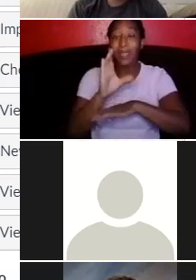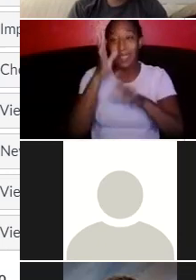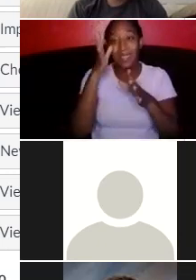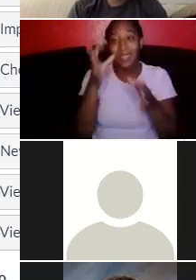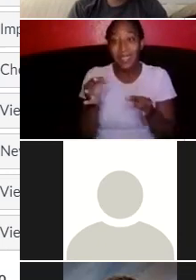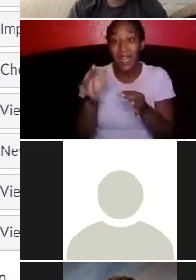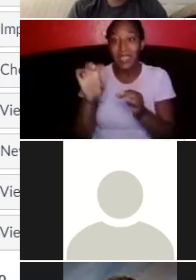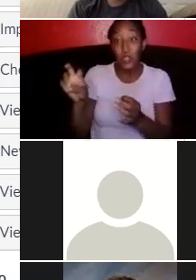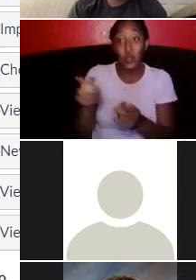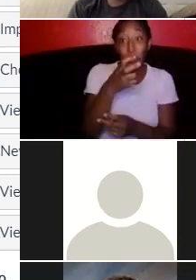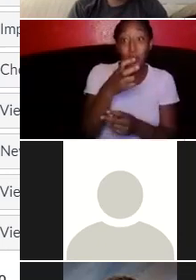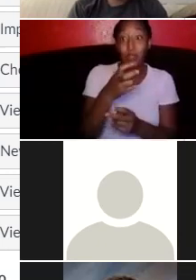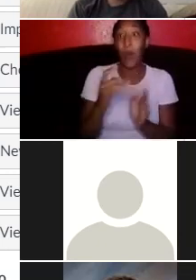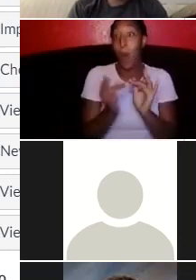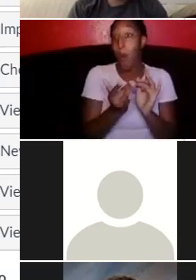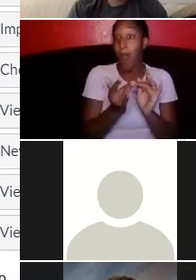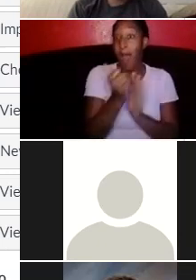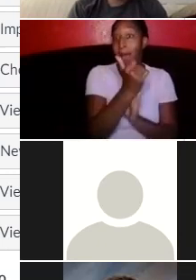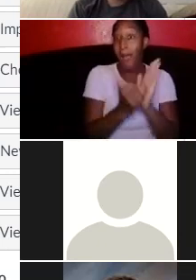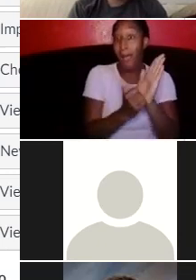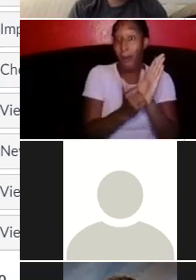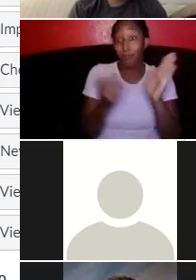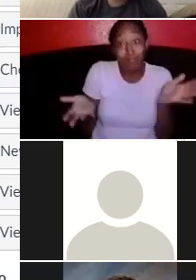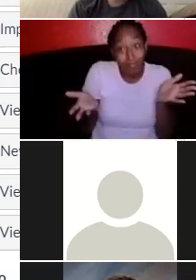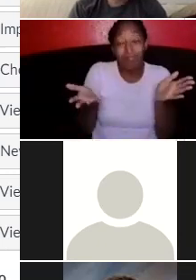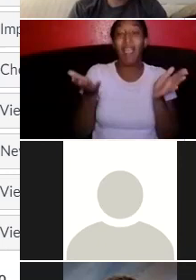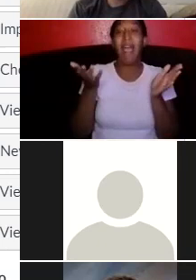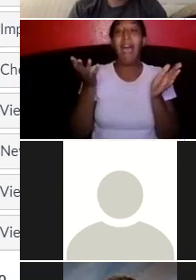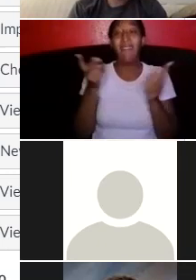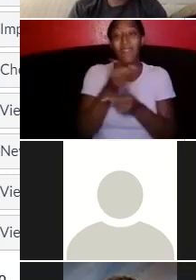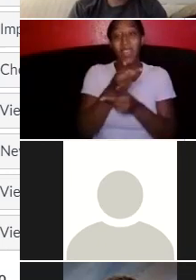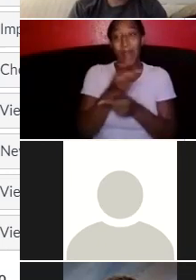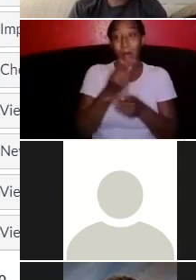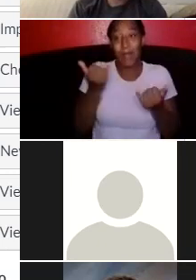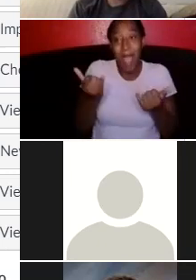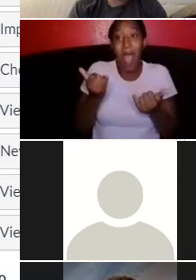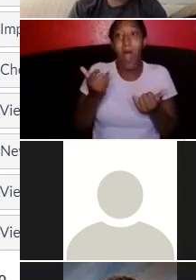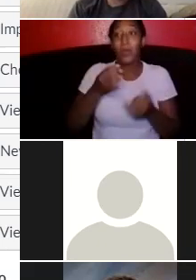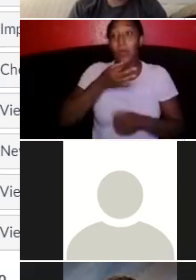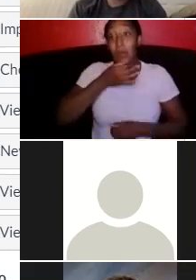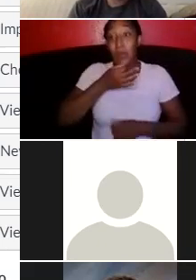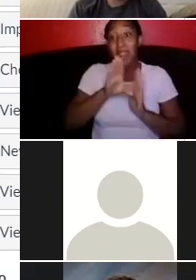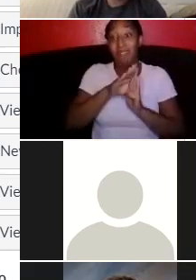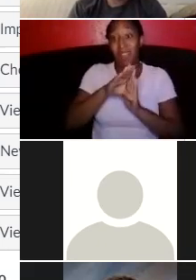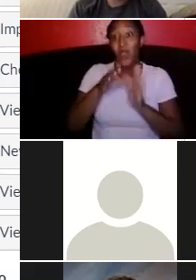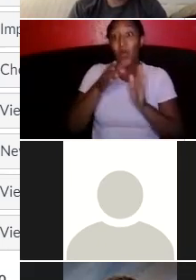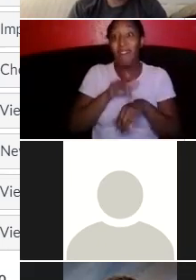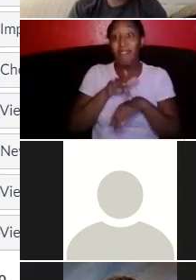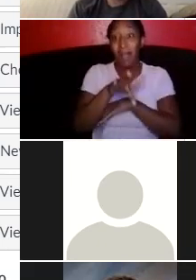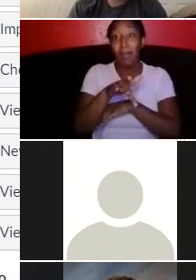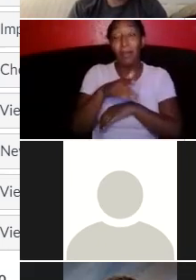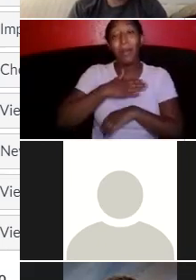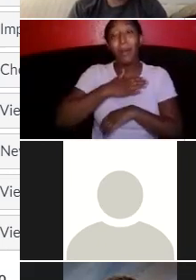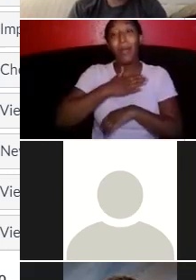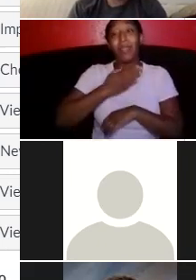So figured that out. The video will be available shortly. So thanks for your patience on